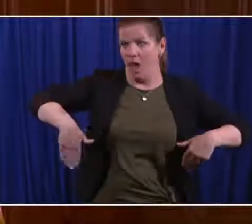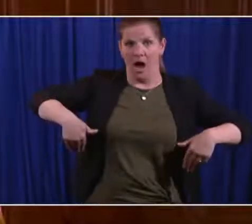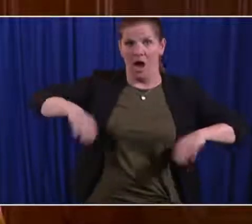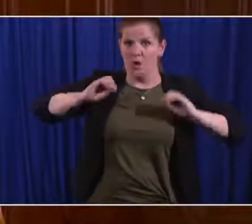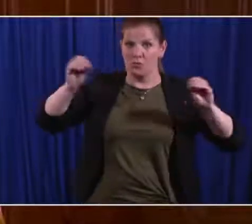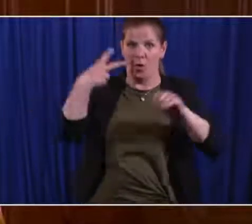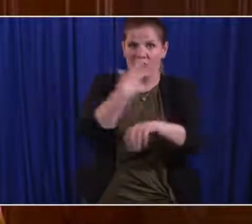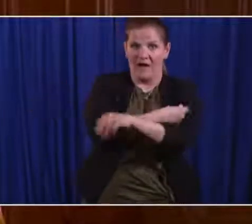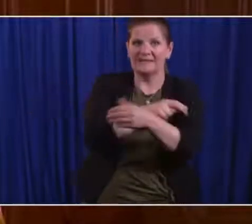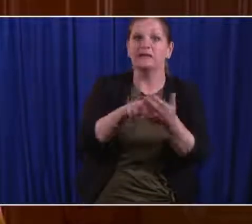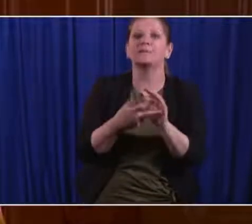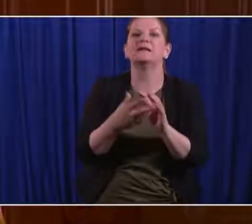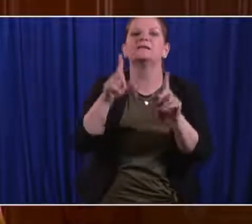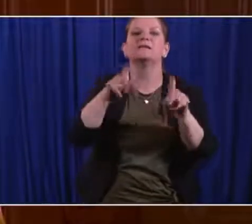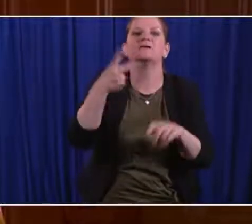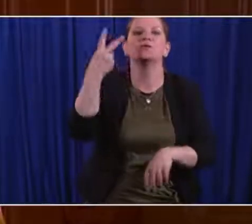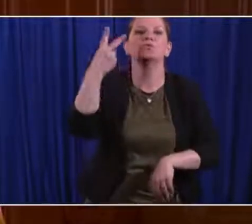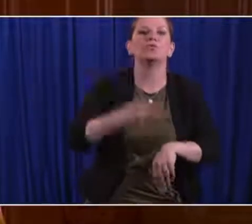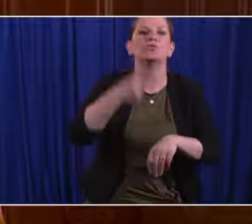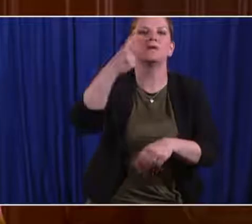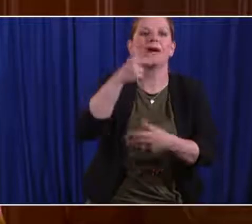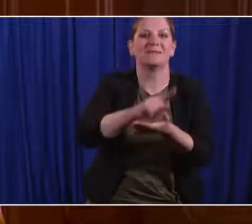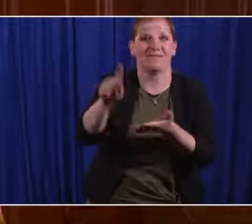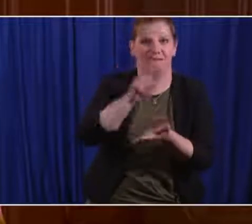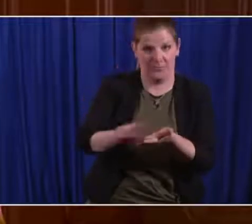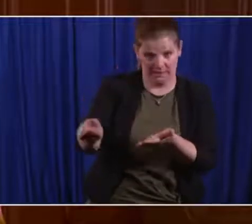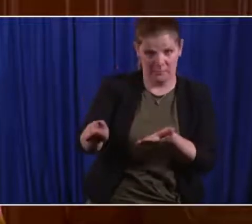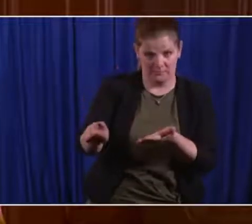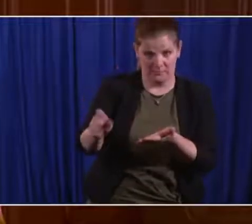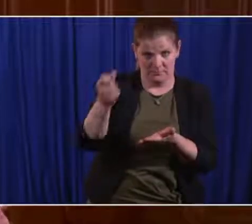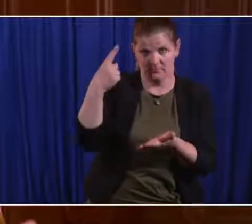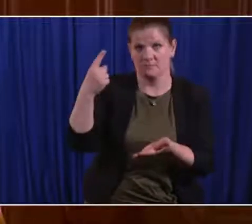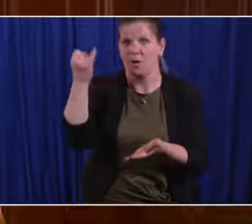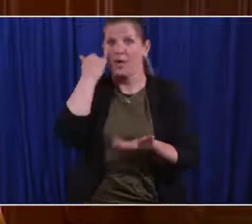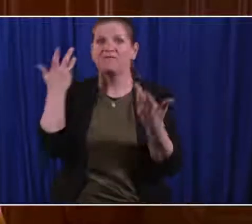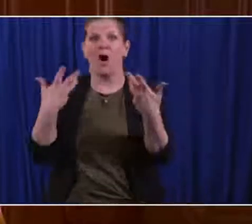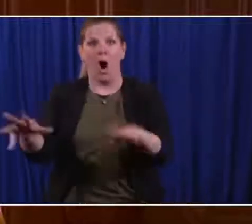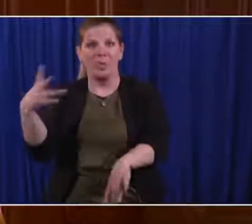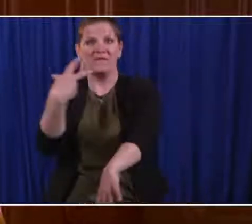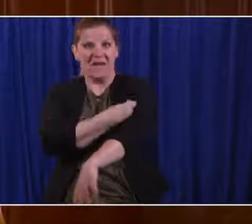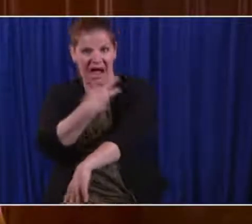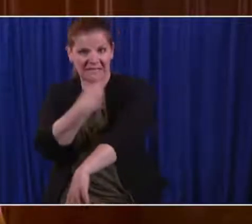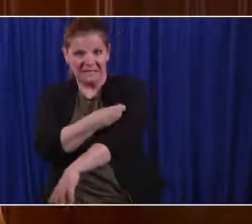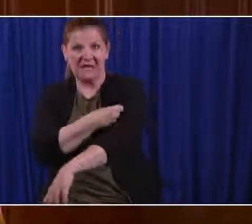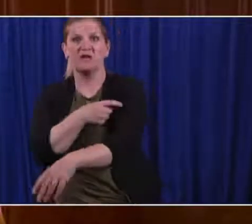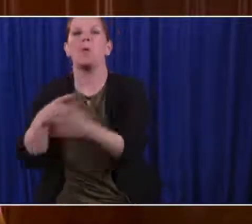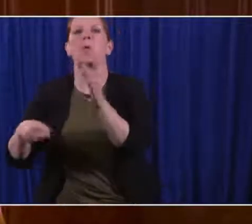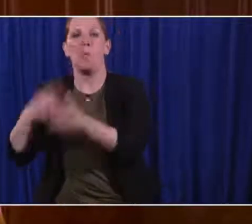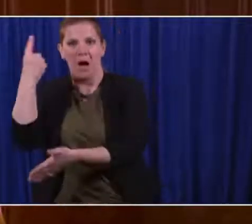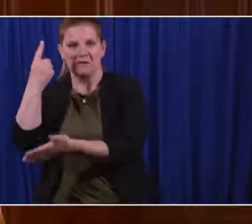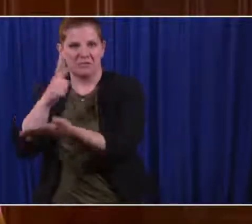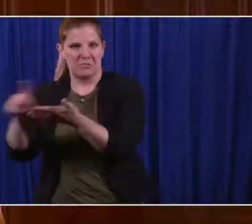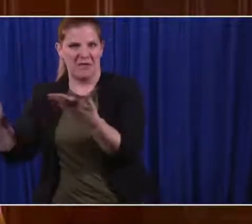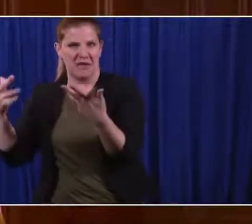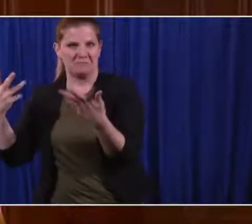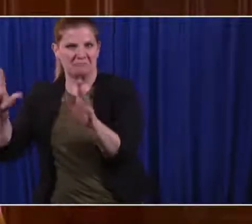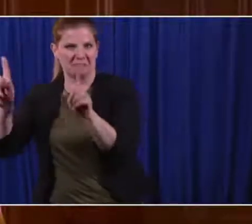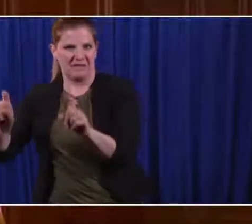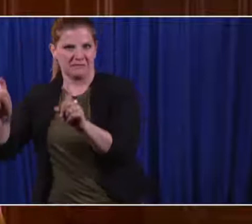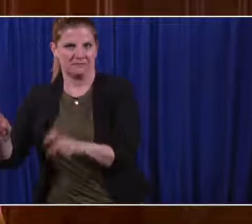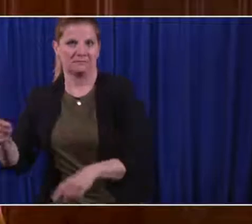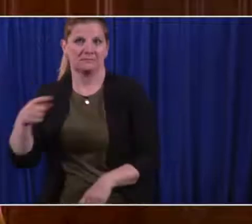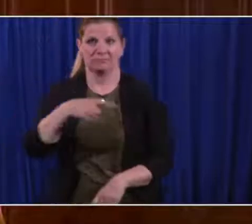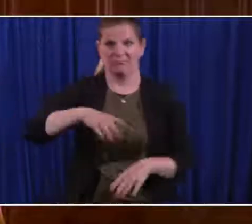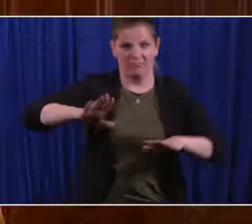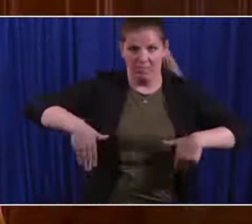be the difference. And again, we will continue to offer staff members, as we are any